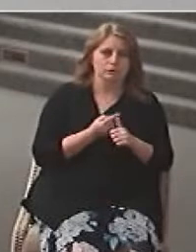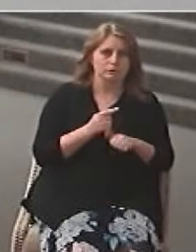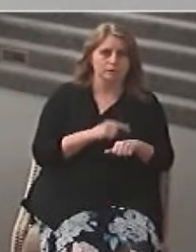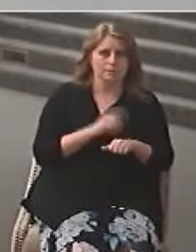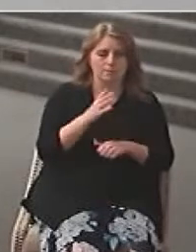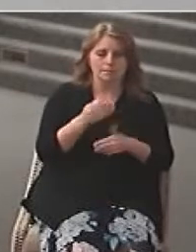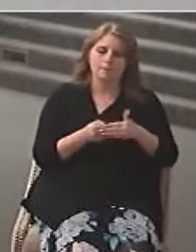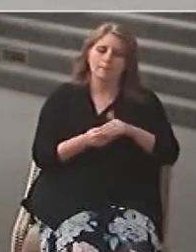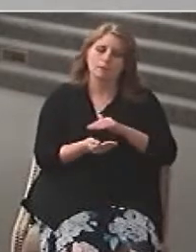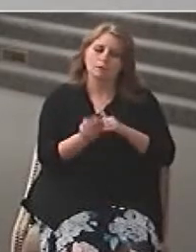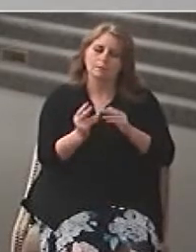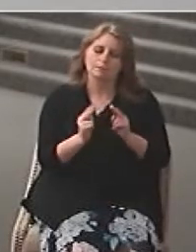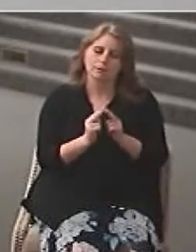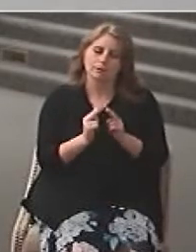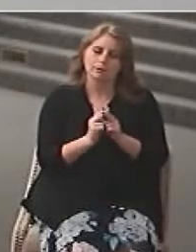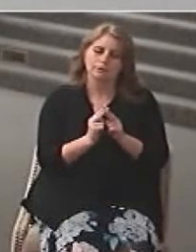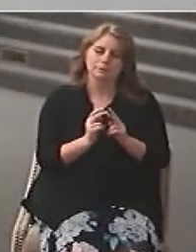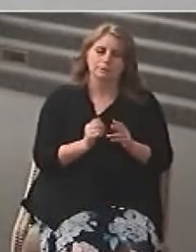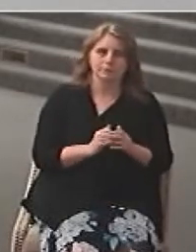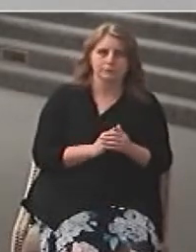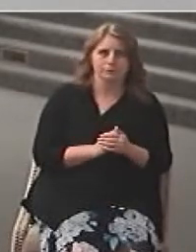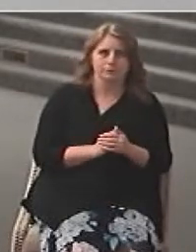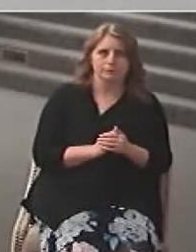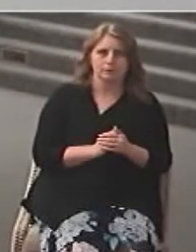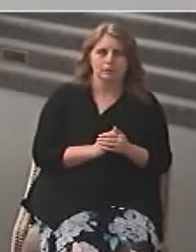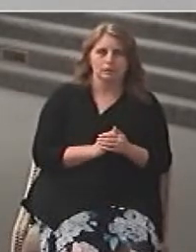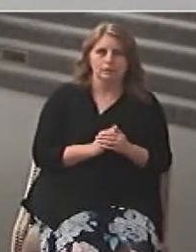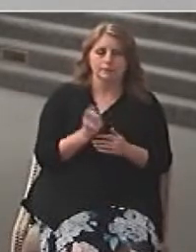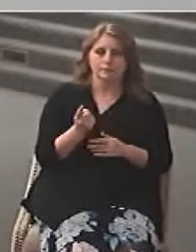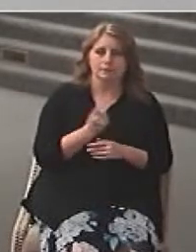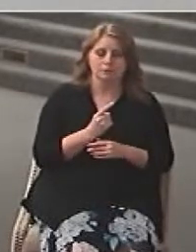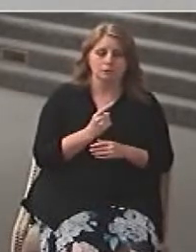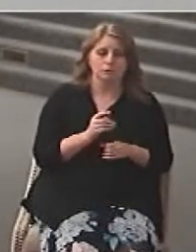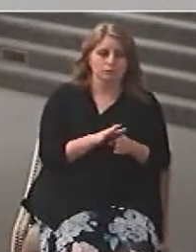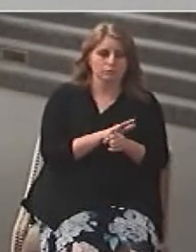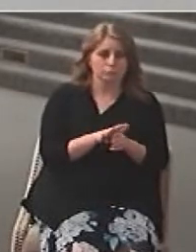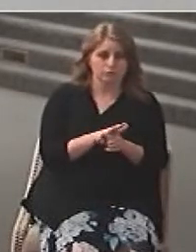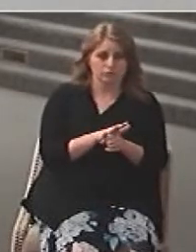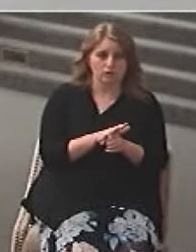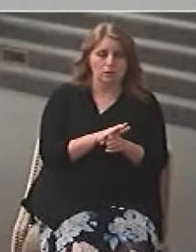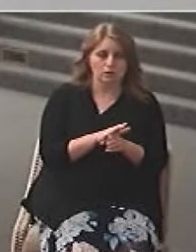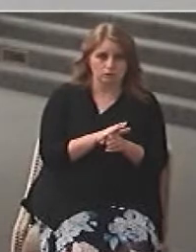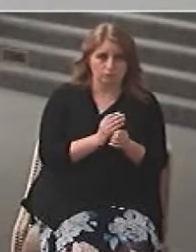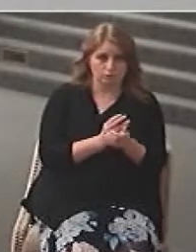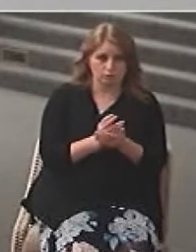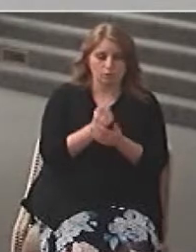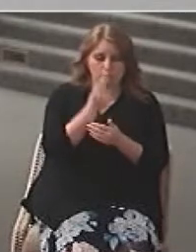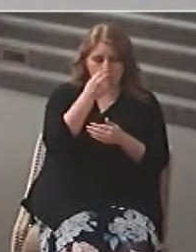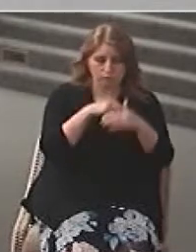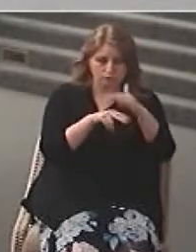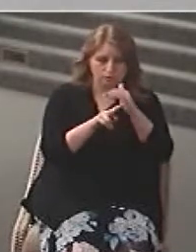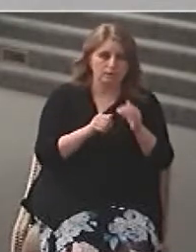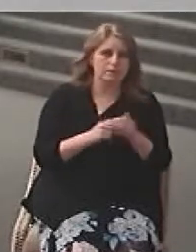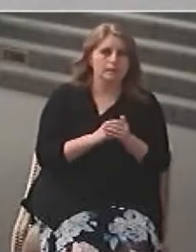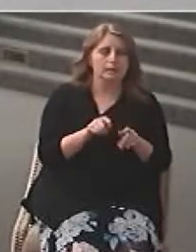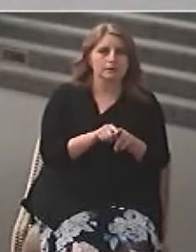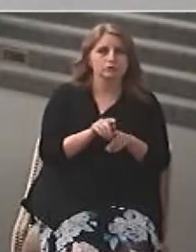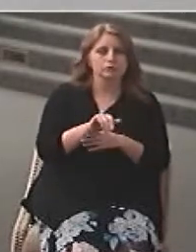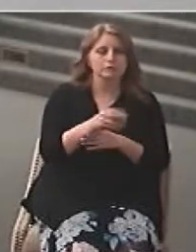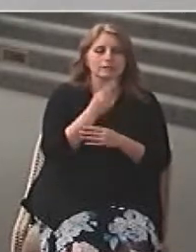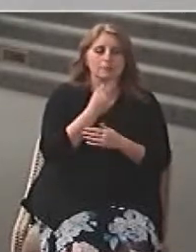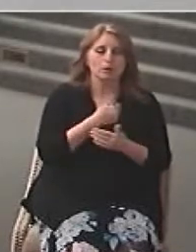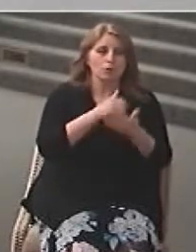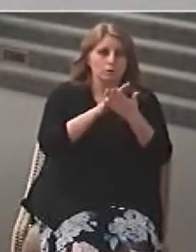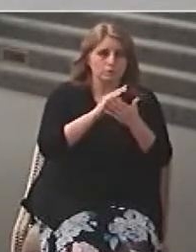manger. He came to fulfill prophecy and to, as John said, "Behold the Lamb of God,"